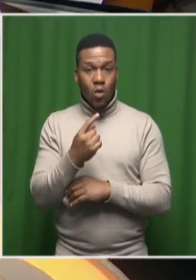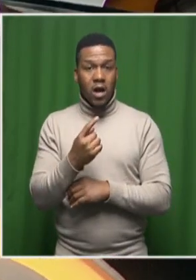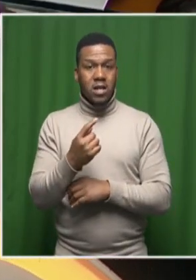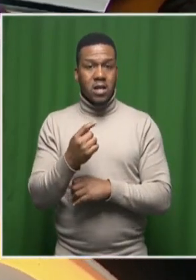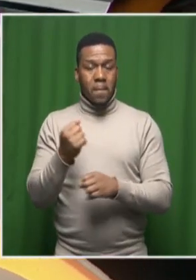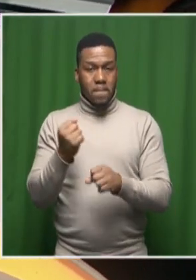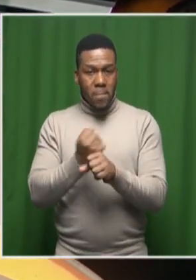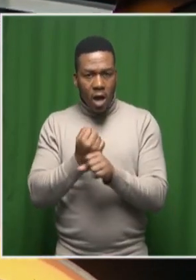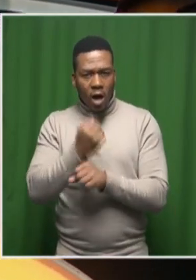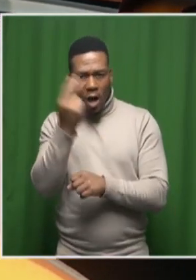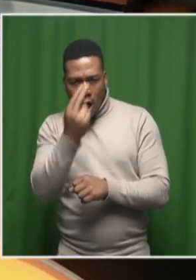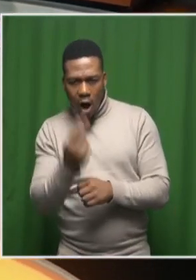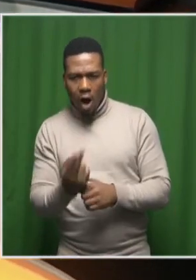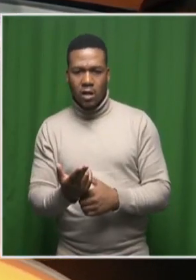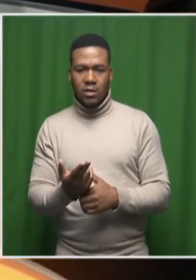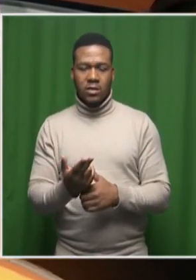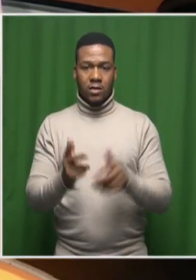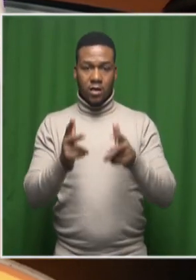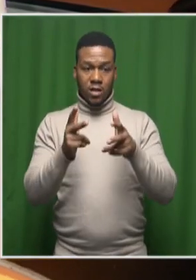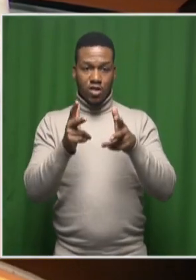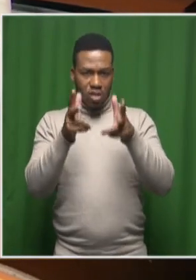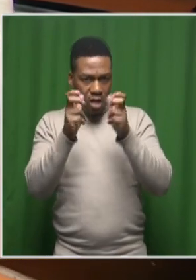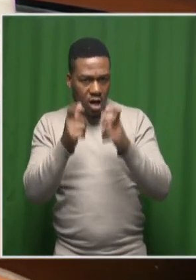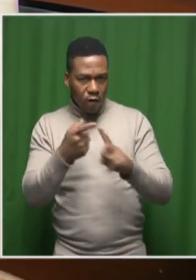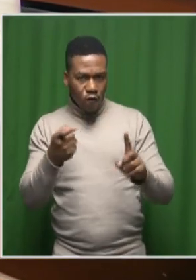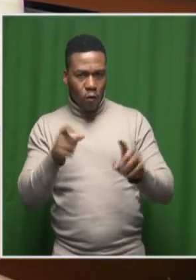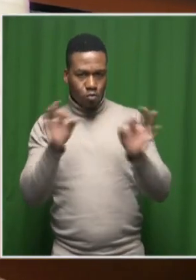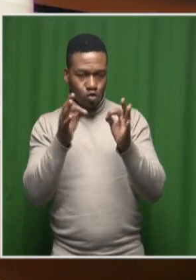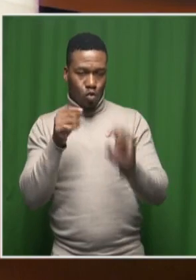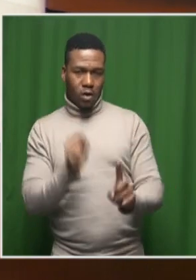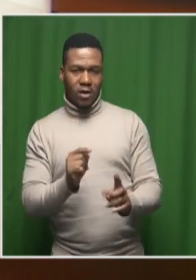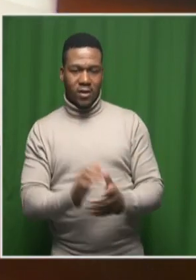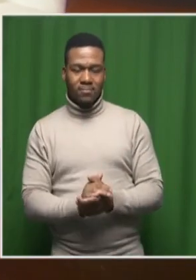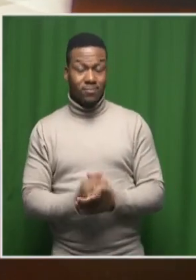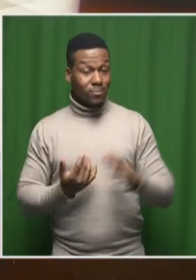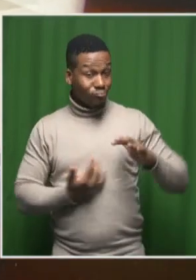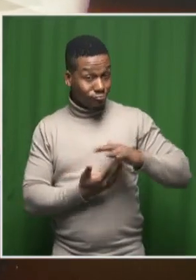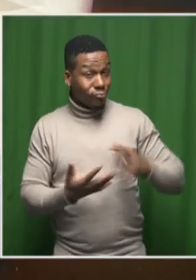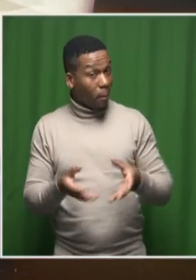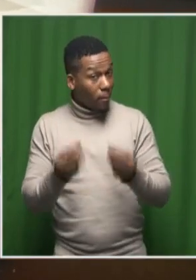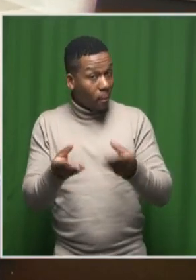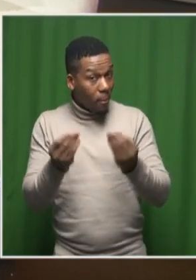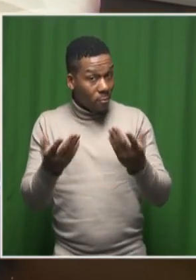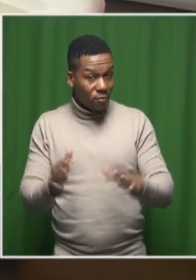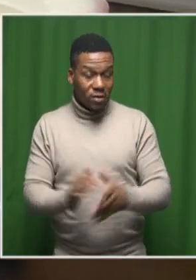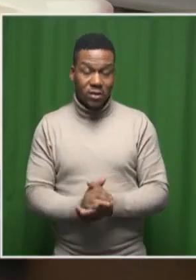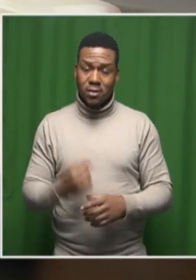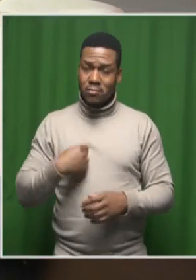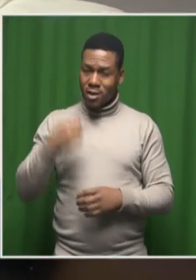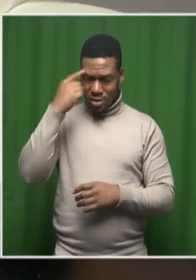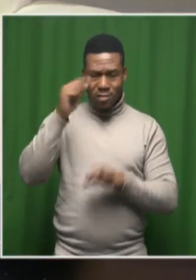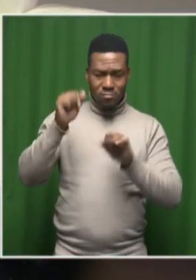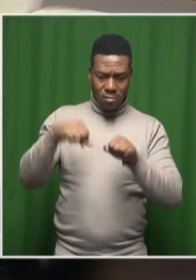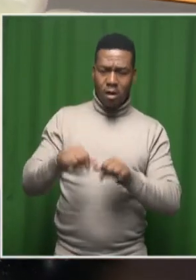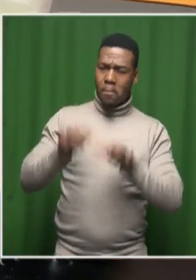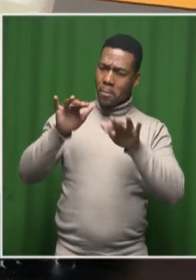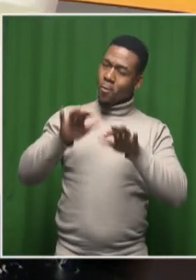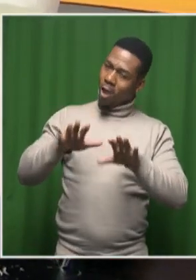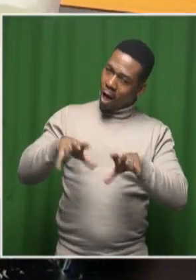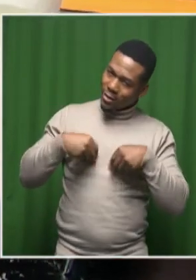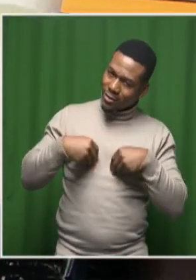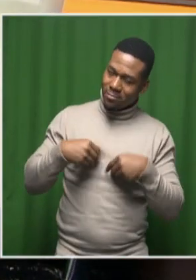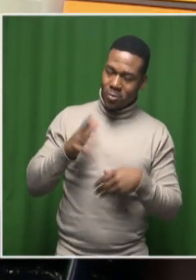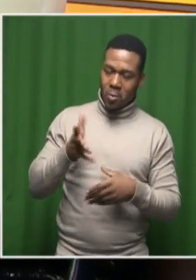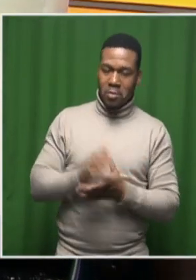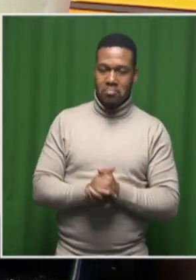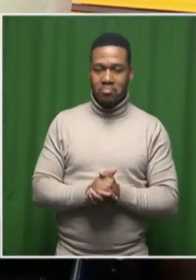expressing themselves just from hearing the song and being inspired by it. So, I think people are embracing it quite a bit. Yeah,